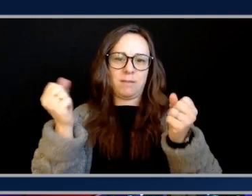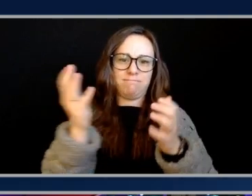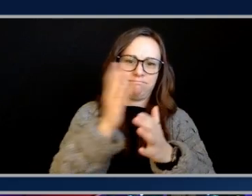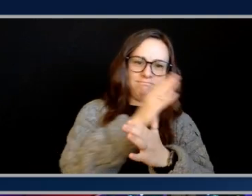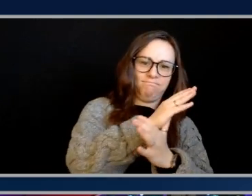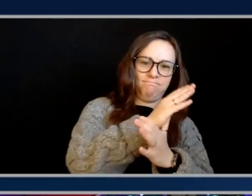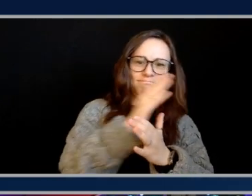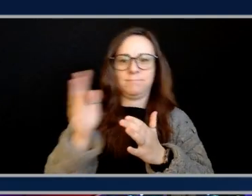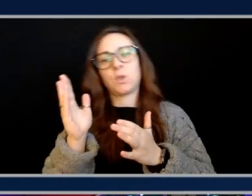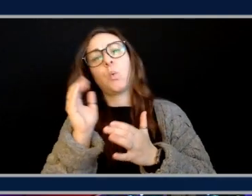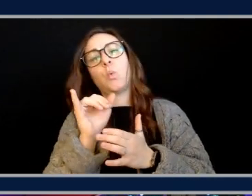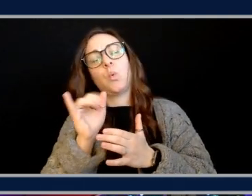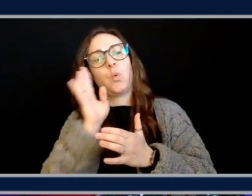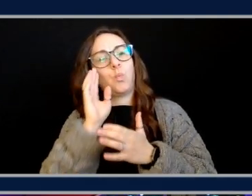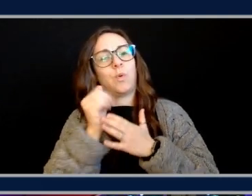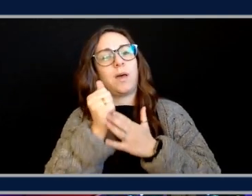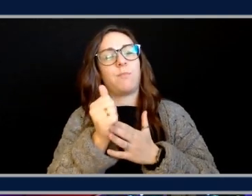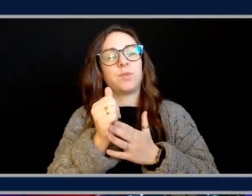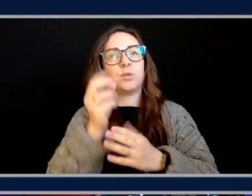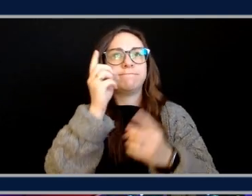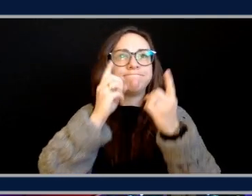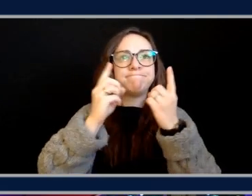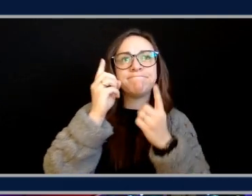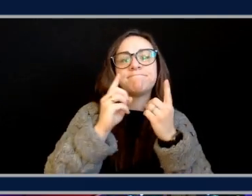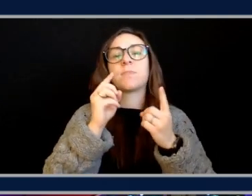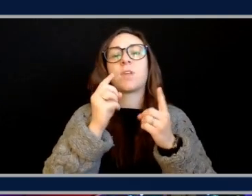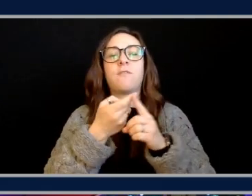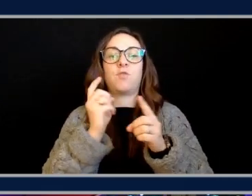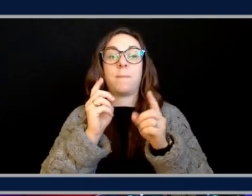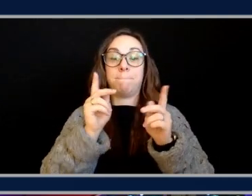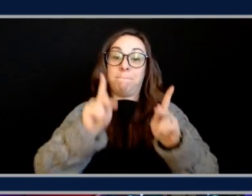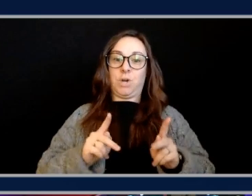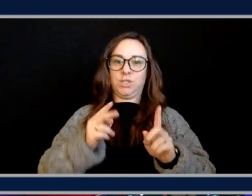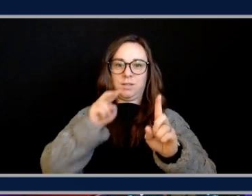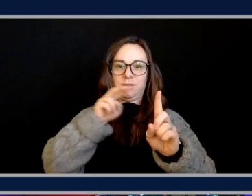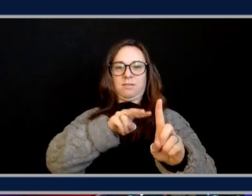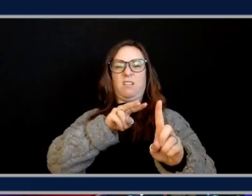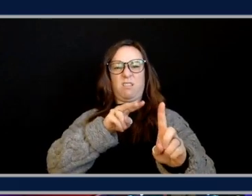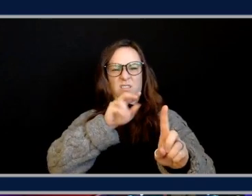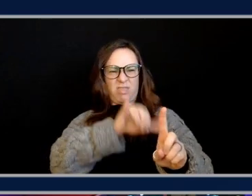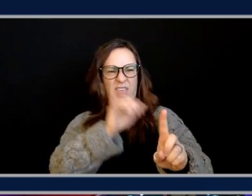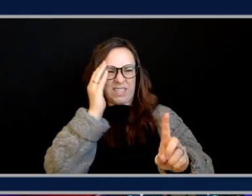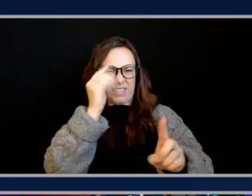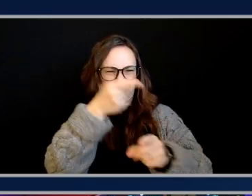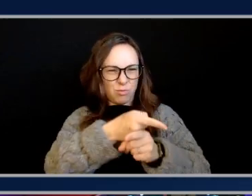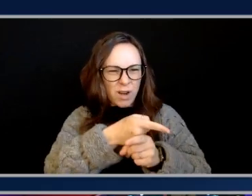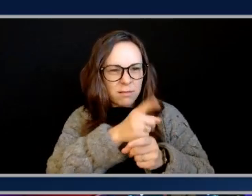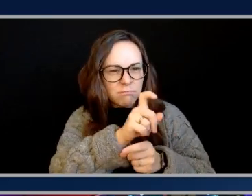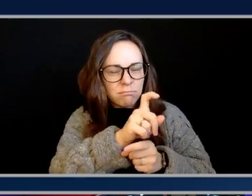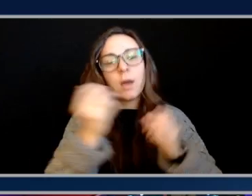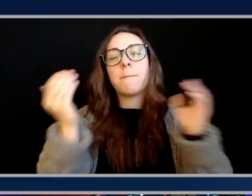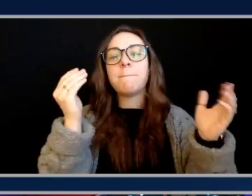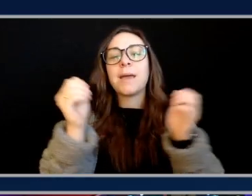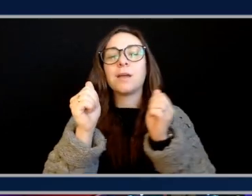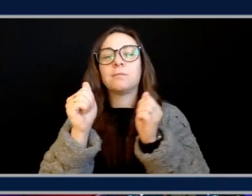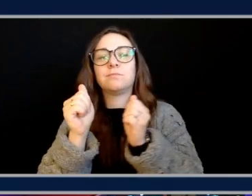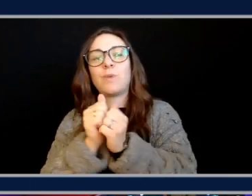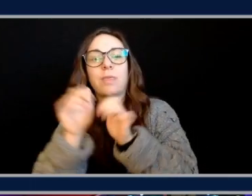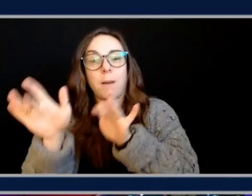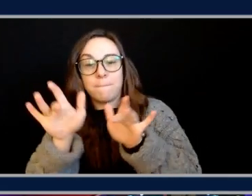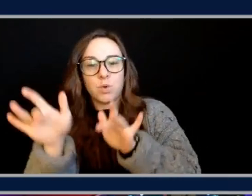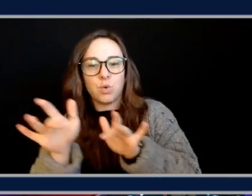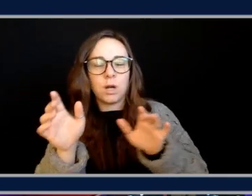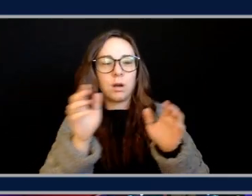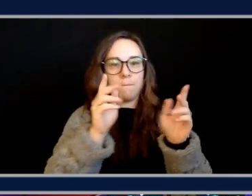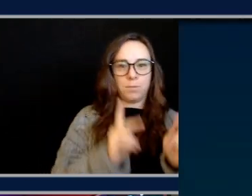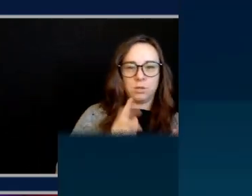help you kind of reason about it, and from a human perspective to understand, does this kind of look right? Is this kind of the range that I'm looking for? And you can